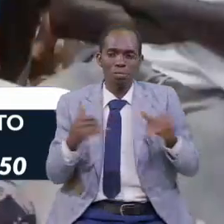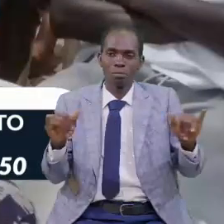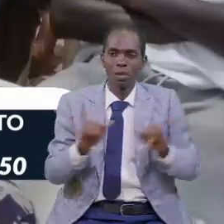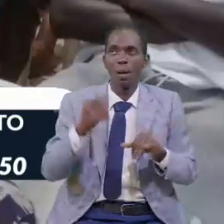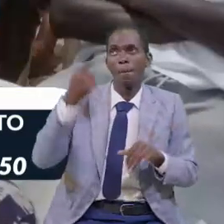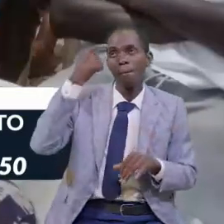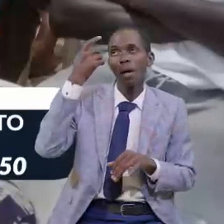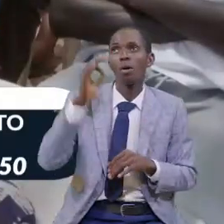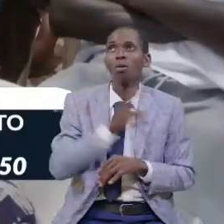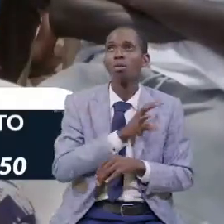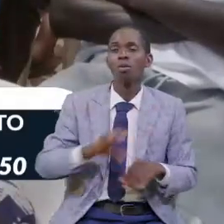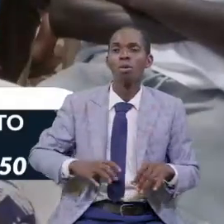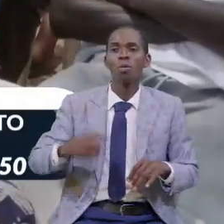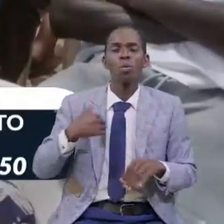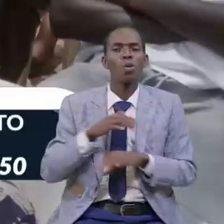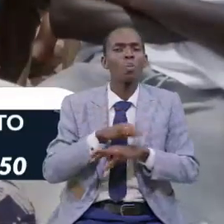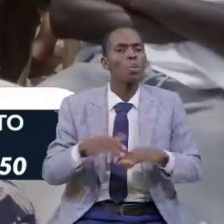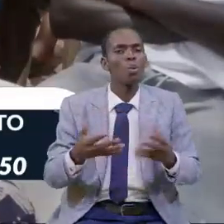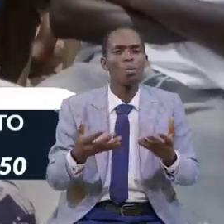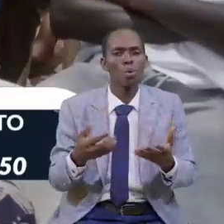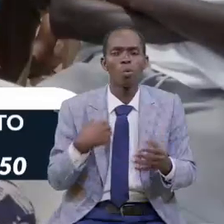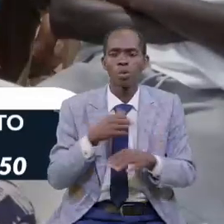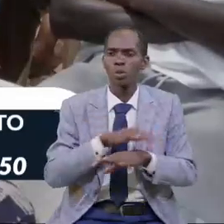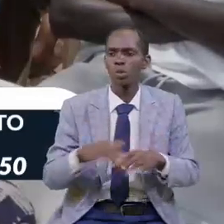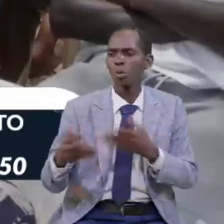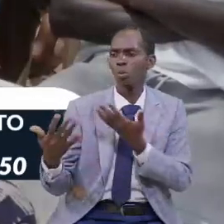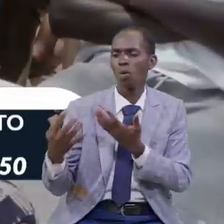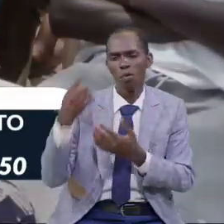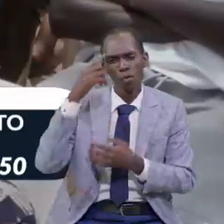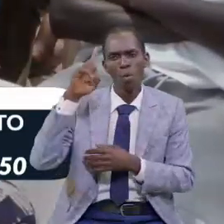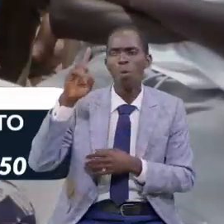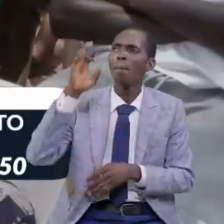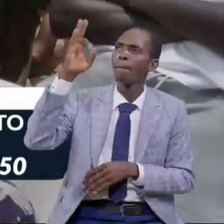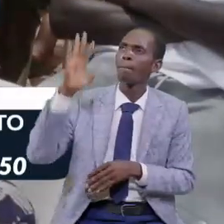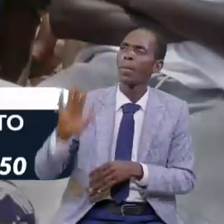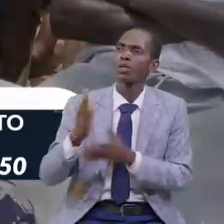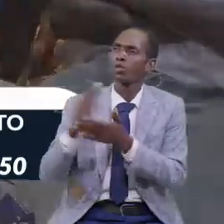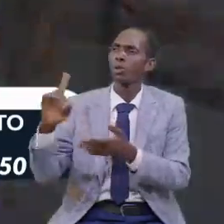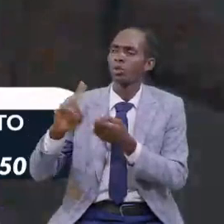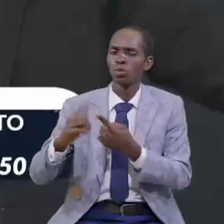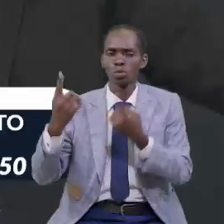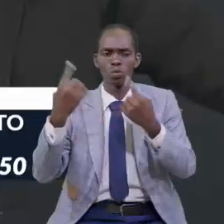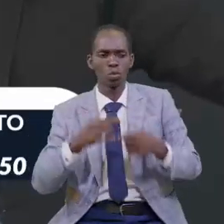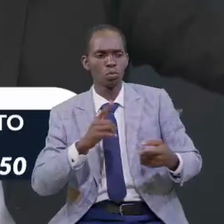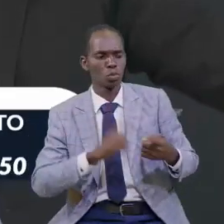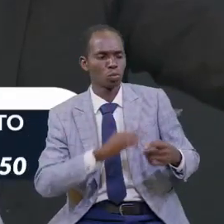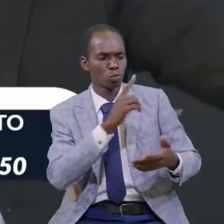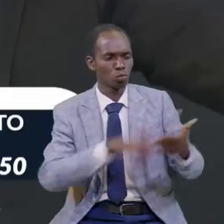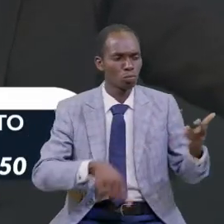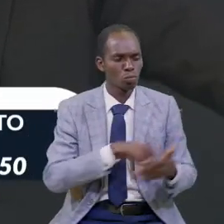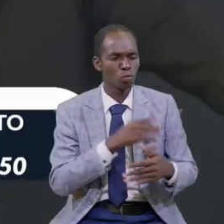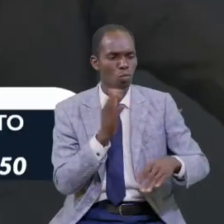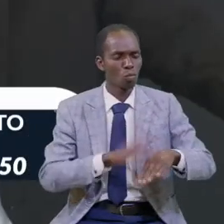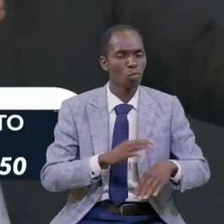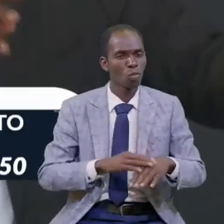we don't wait for, you know, a pastor somewhere to come and humble us, humiliate us. We can do that